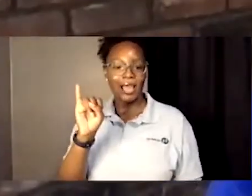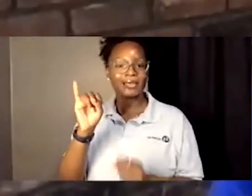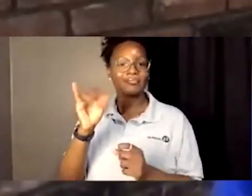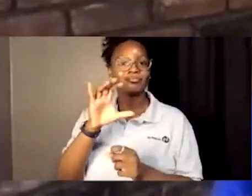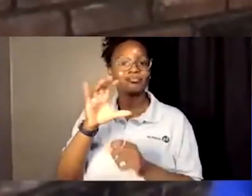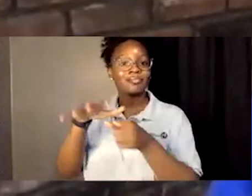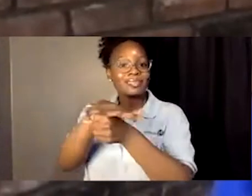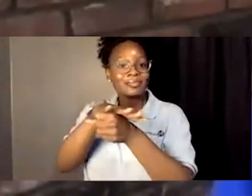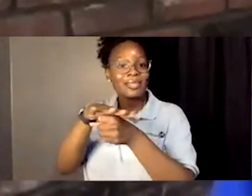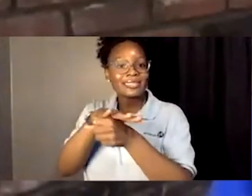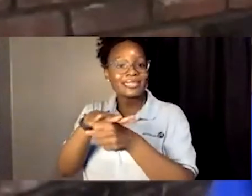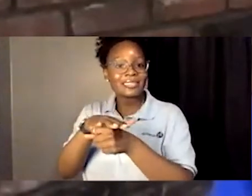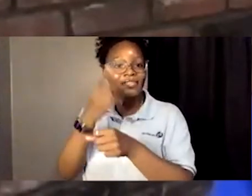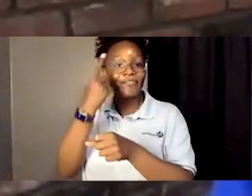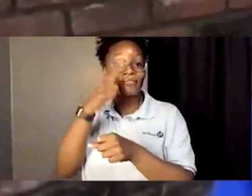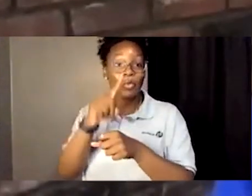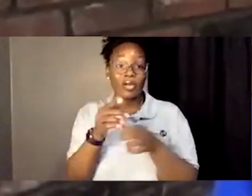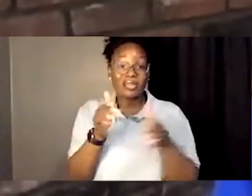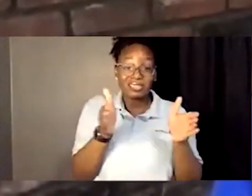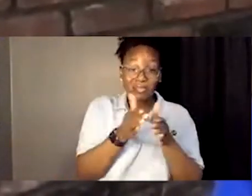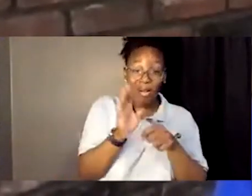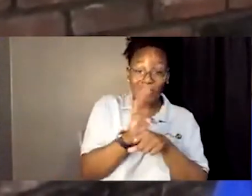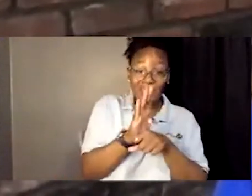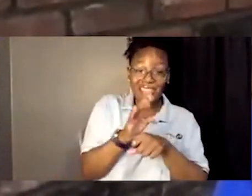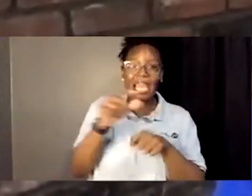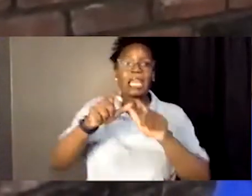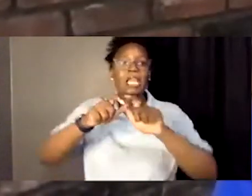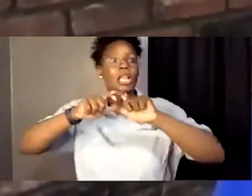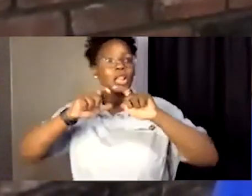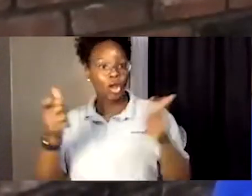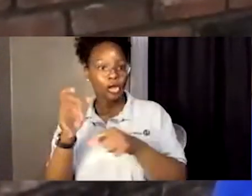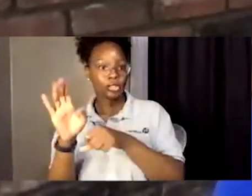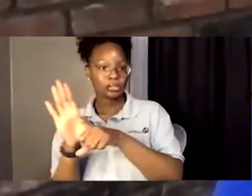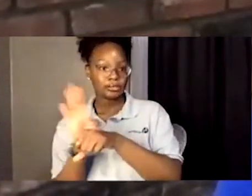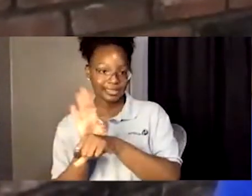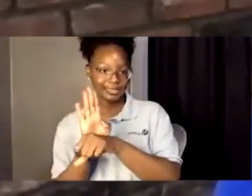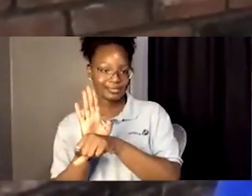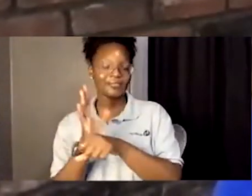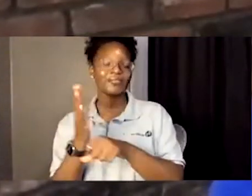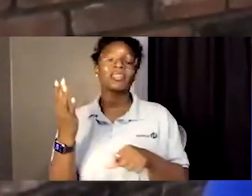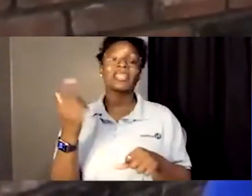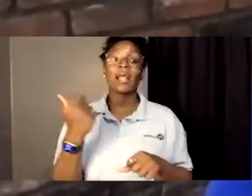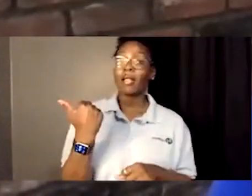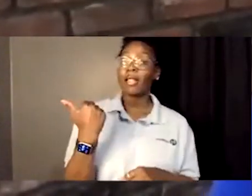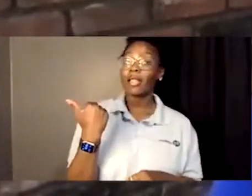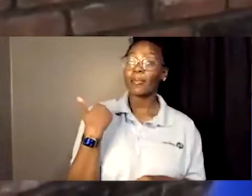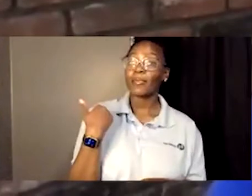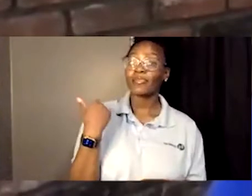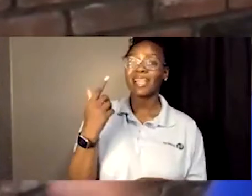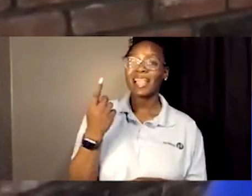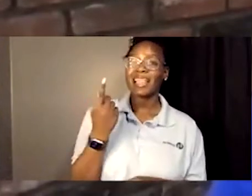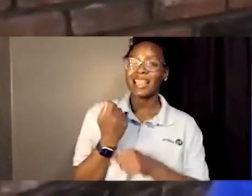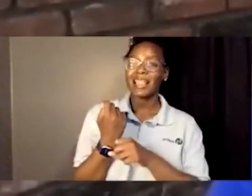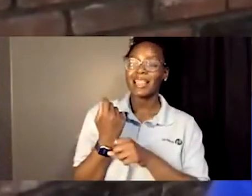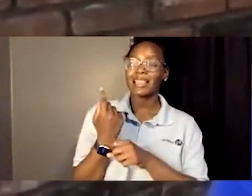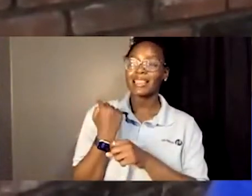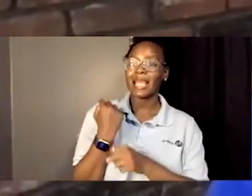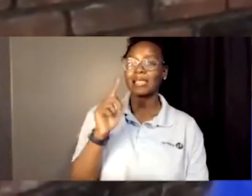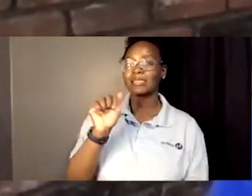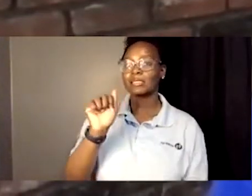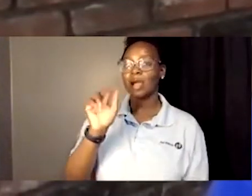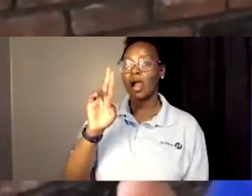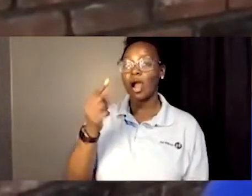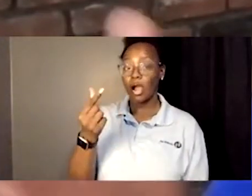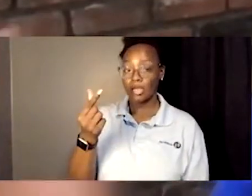large companies. And I had the pleasure of participating in an event last August with Atiyah and Rachel Spilker,